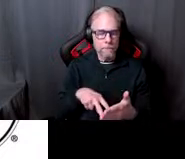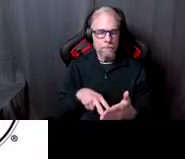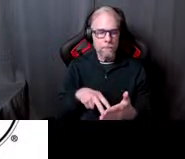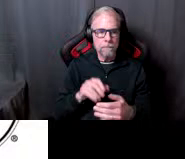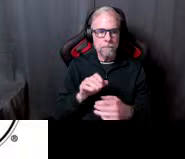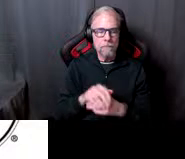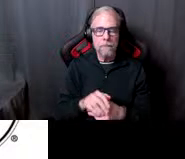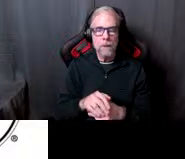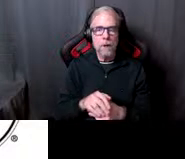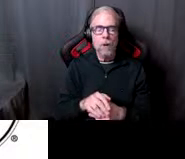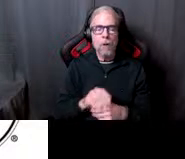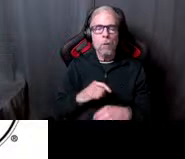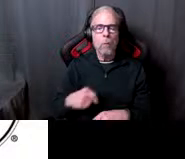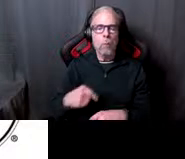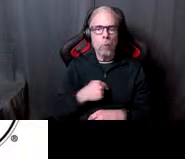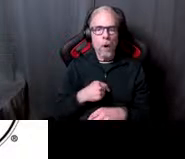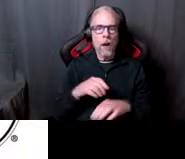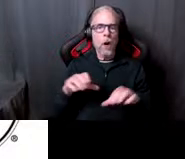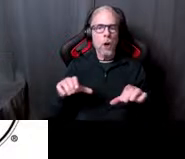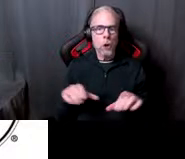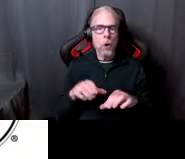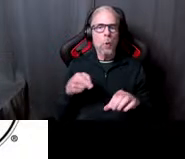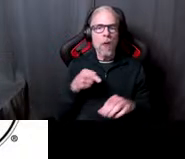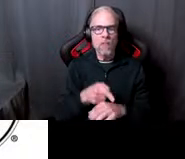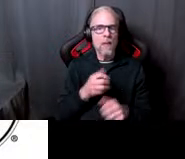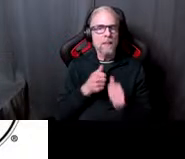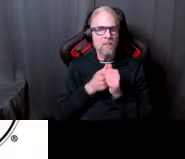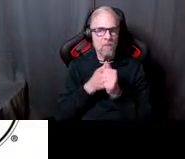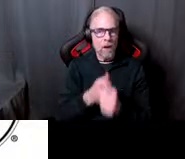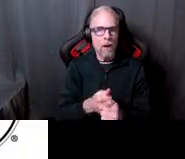so that we are doing this by the rule.